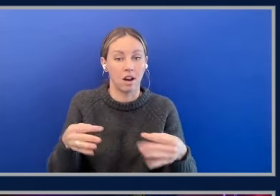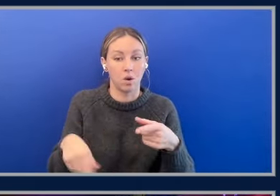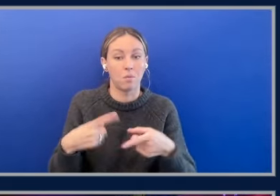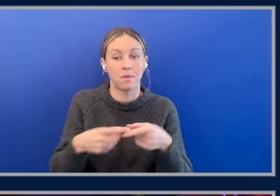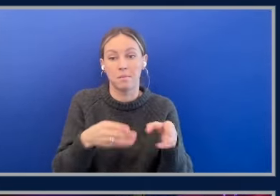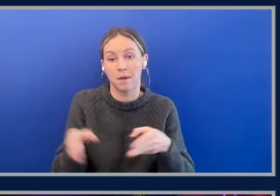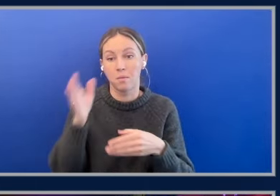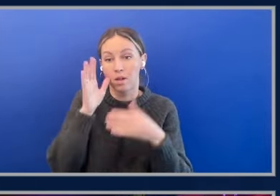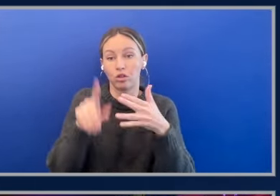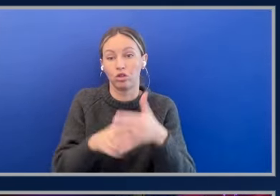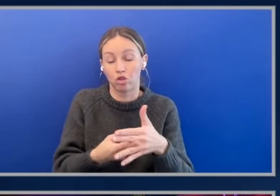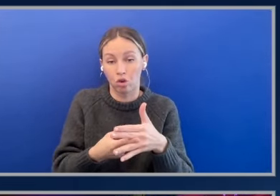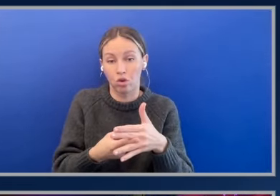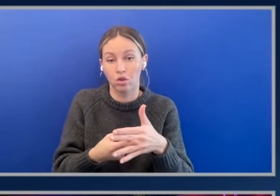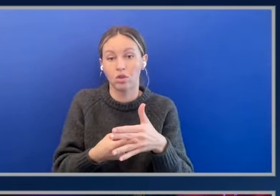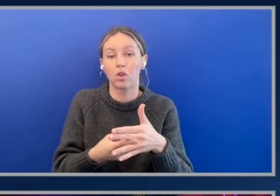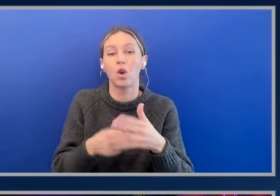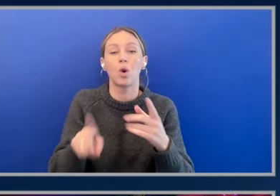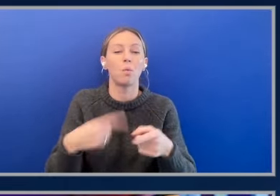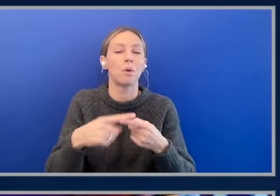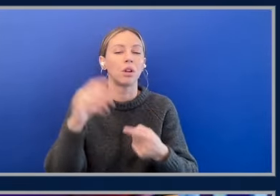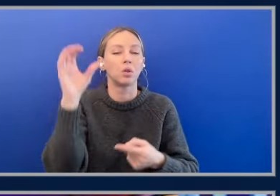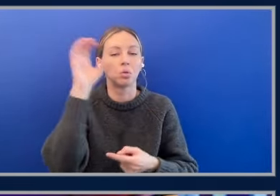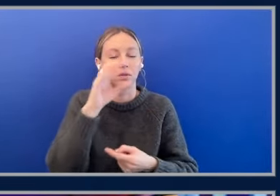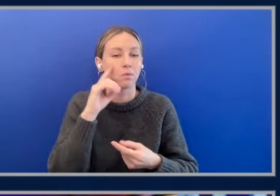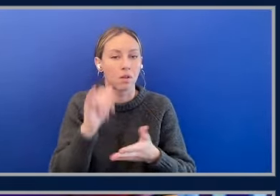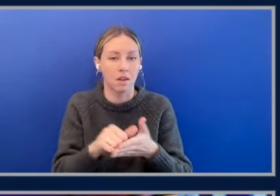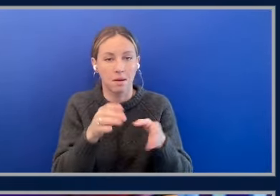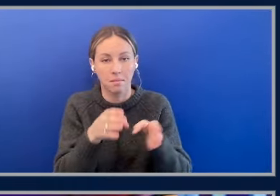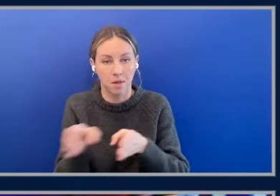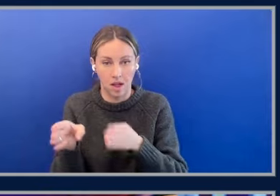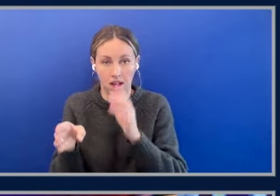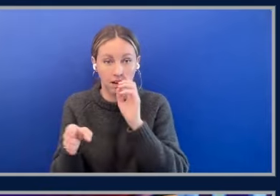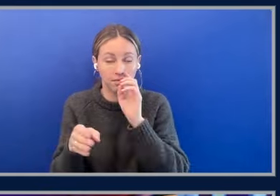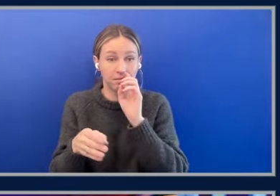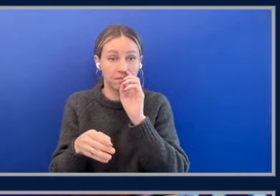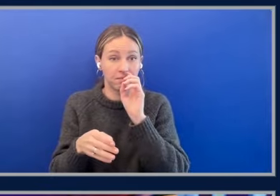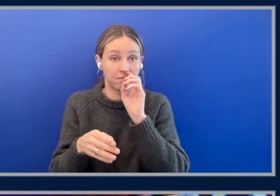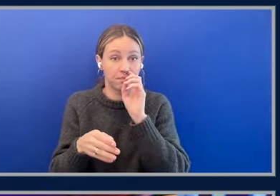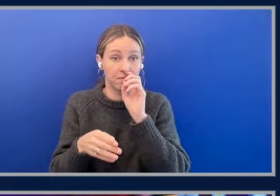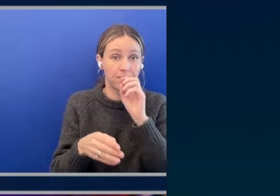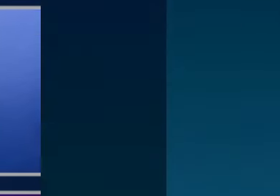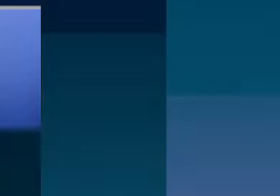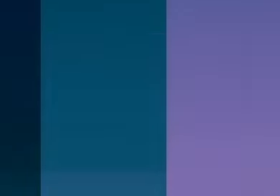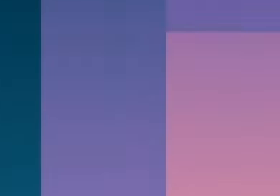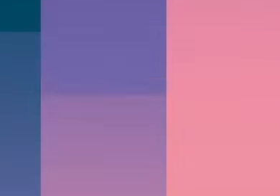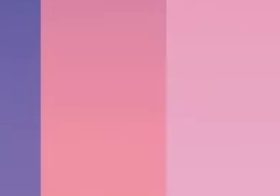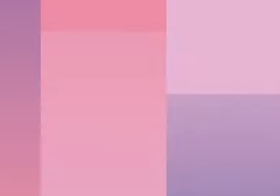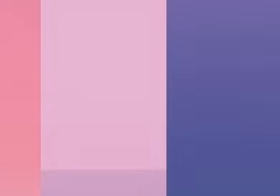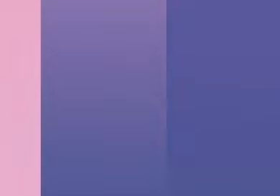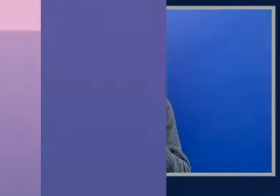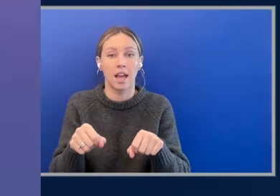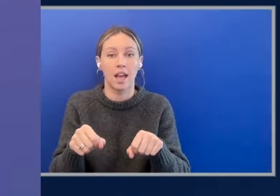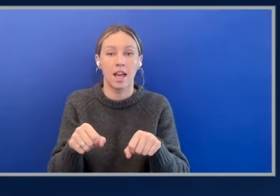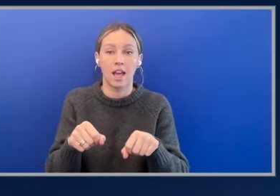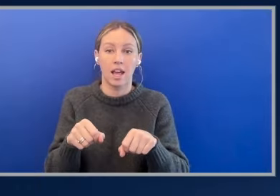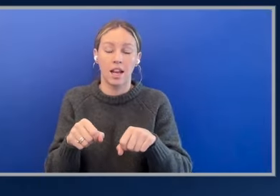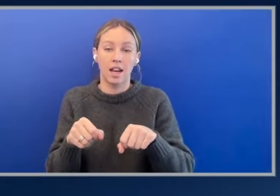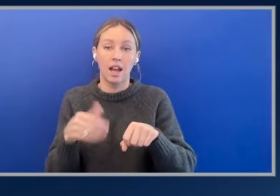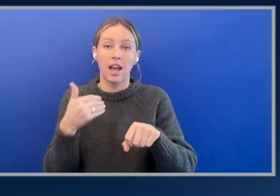something that you get when you search the plan. Right. Okay. So what you can do is you can already provision a cluster